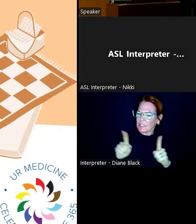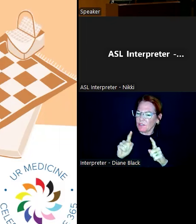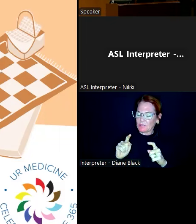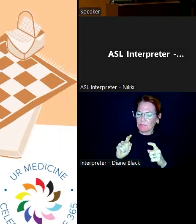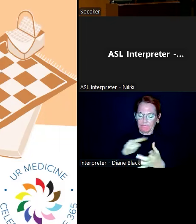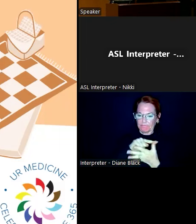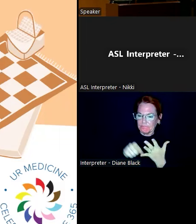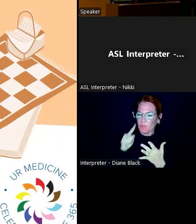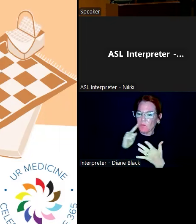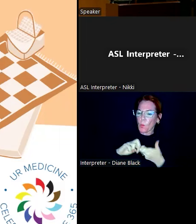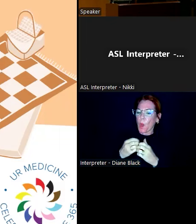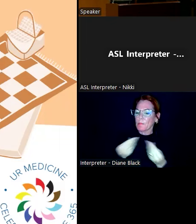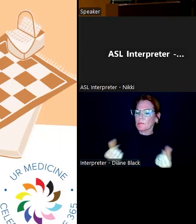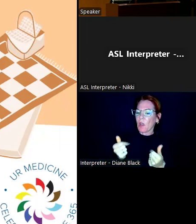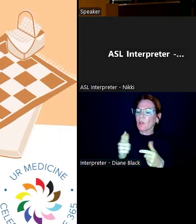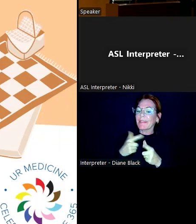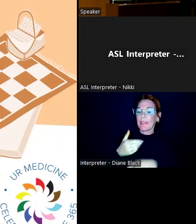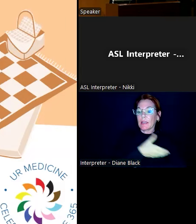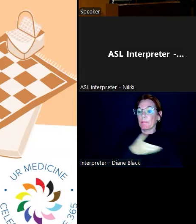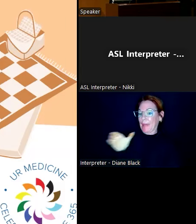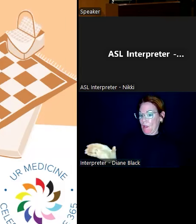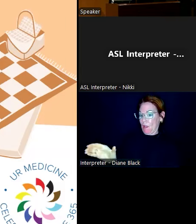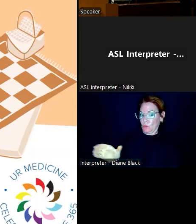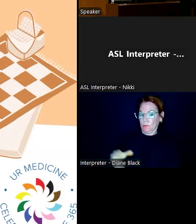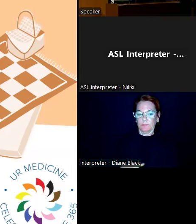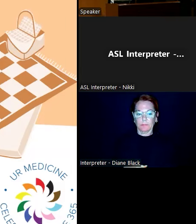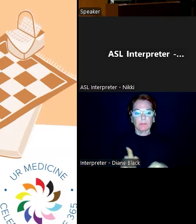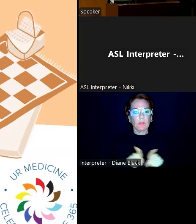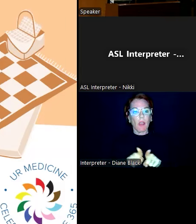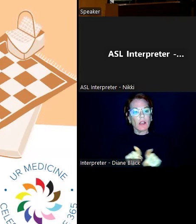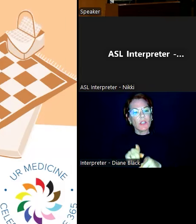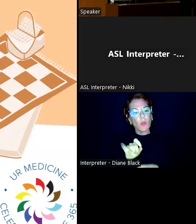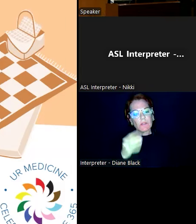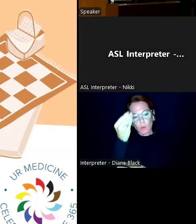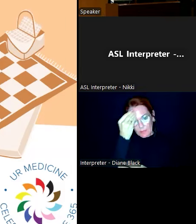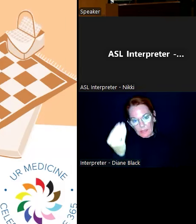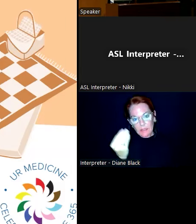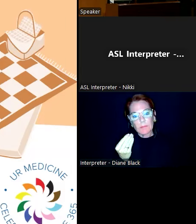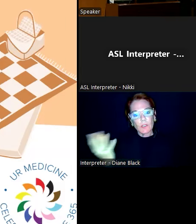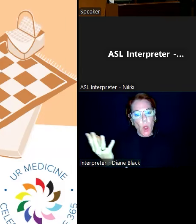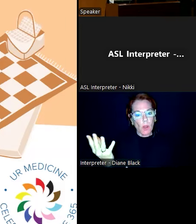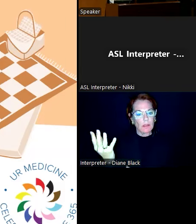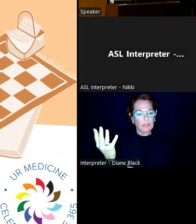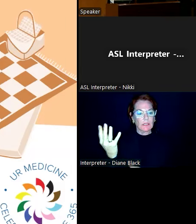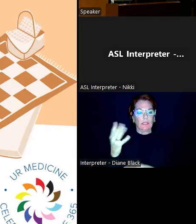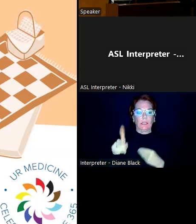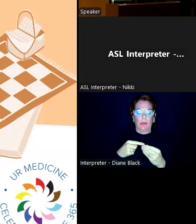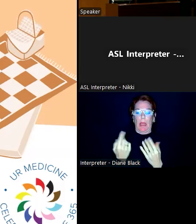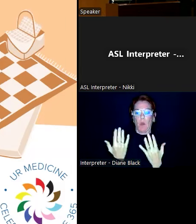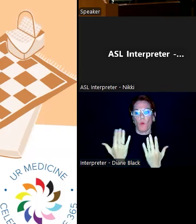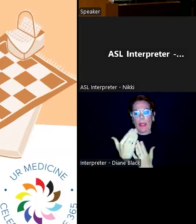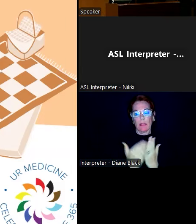control and empower them. Also, just letting them know about length of wait lists. It's insane. For